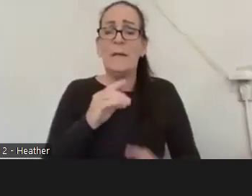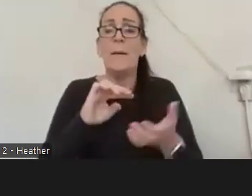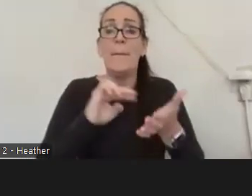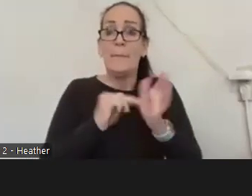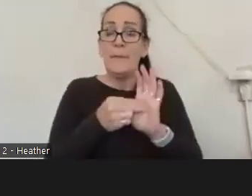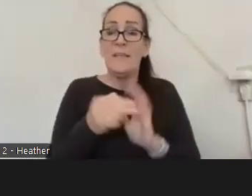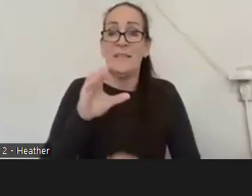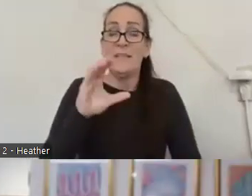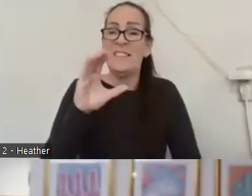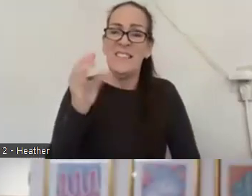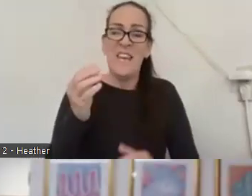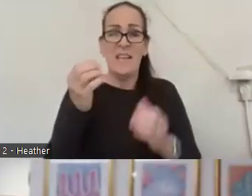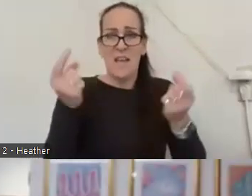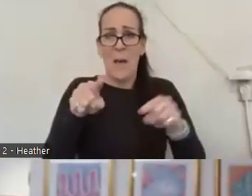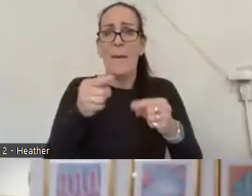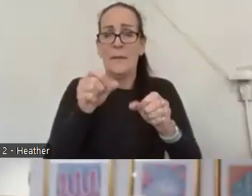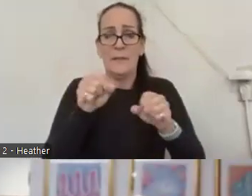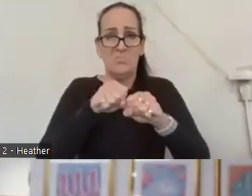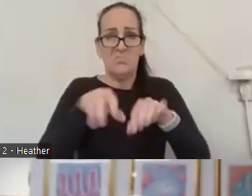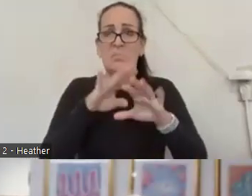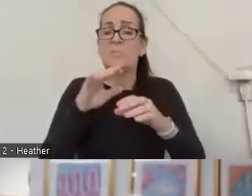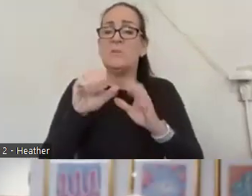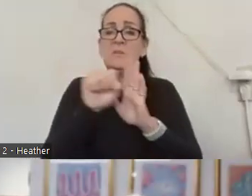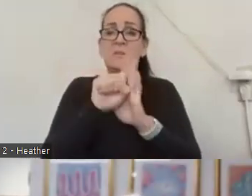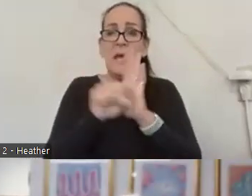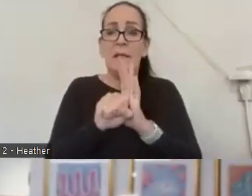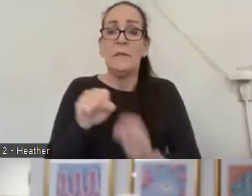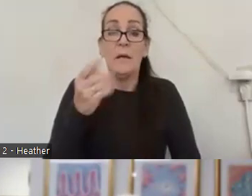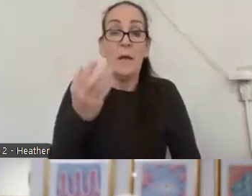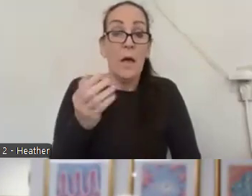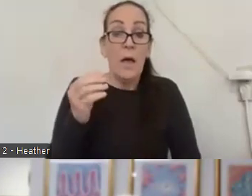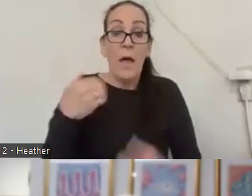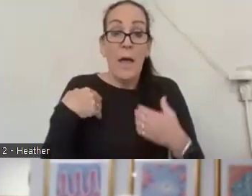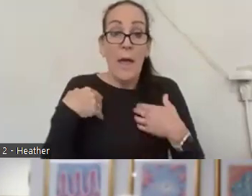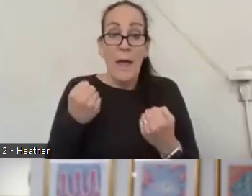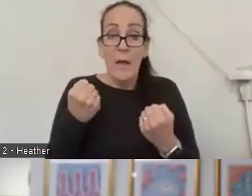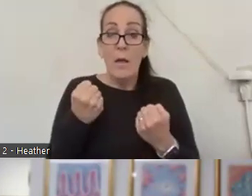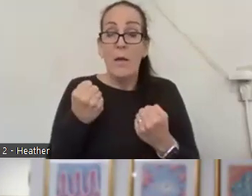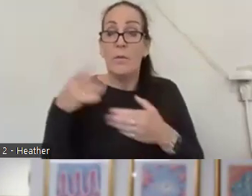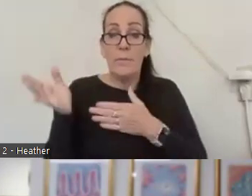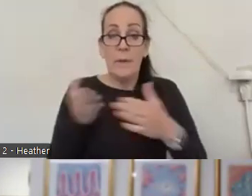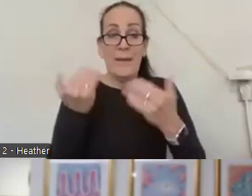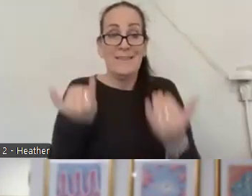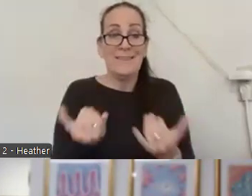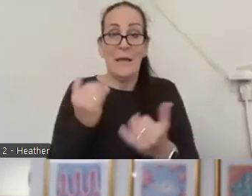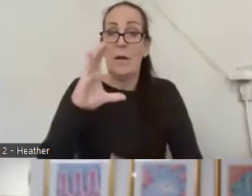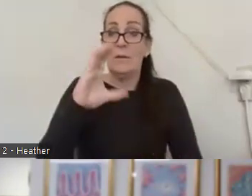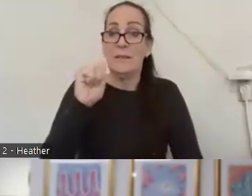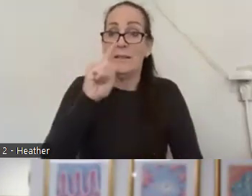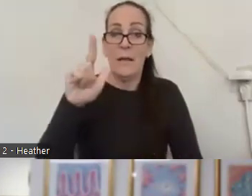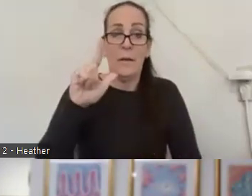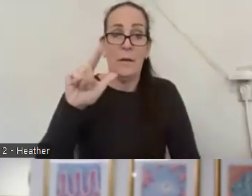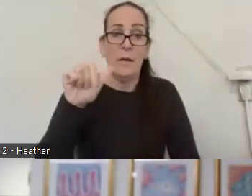community supports, well, health plans right now and many of them are eliminating some of the community supports they're providing.